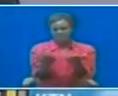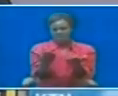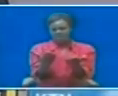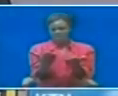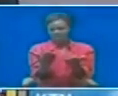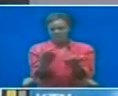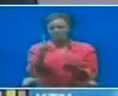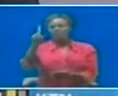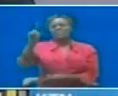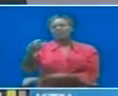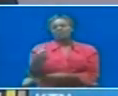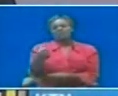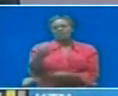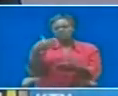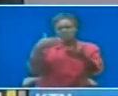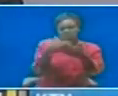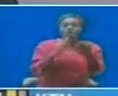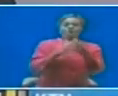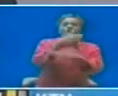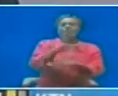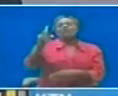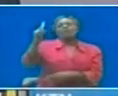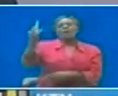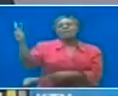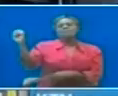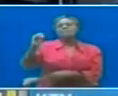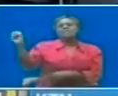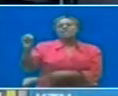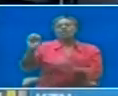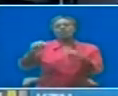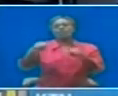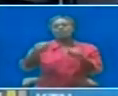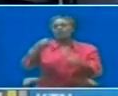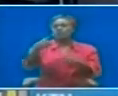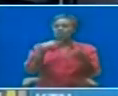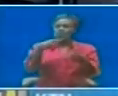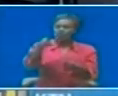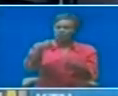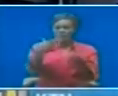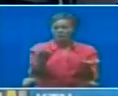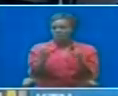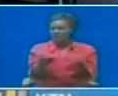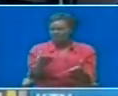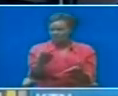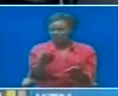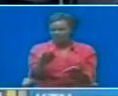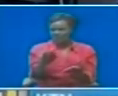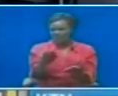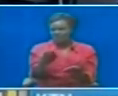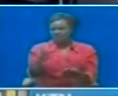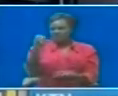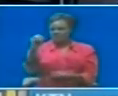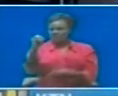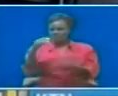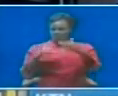as much as 1,000 shillings to over 1,000,000 shillings. So I'm thinking as a coach, you probably charge between those amounts, from 0 shillings